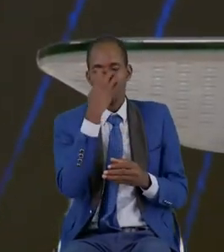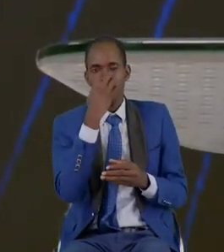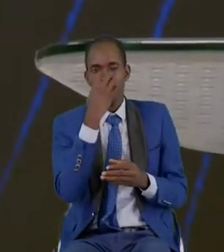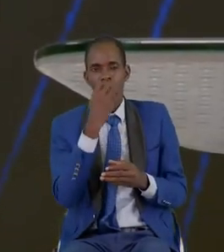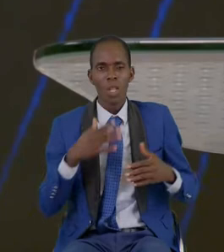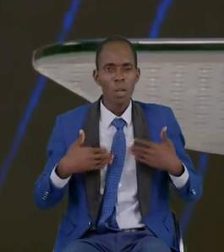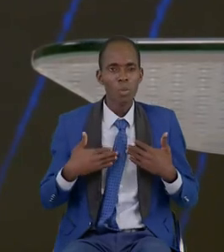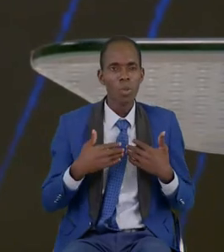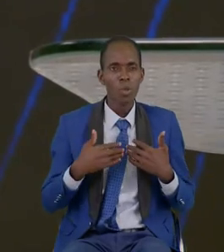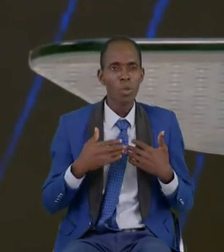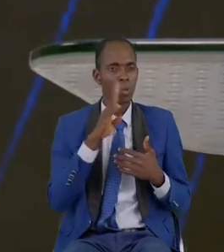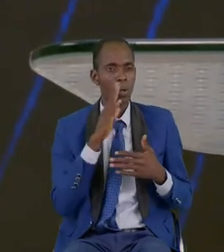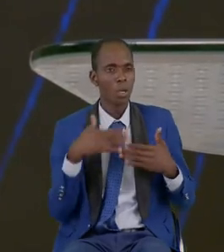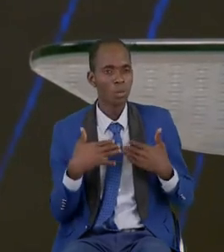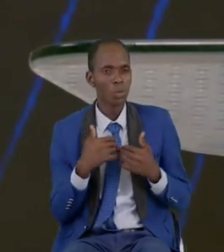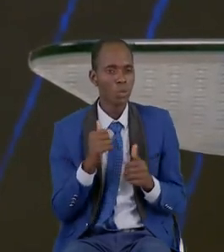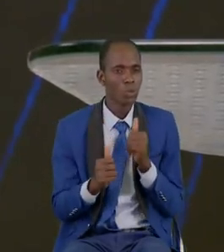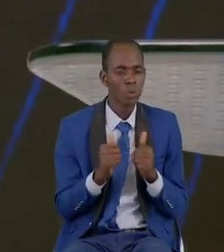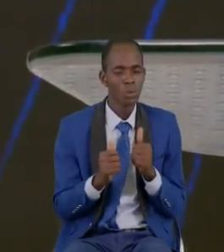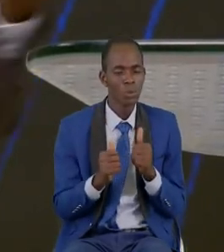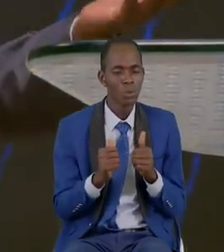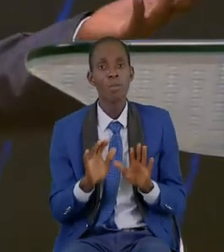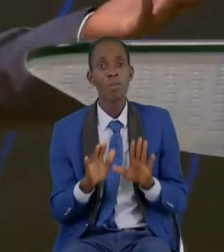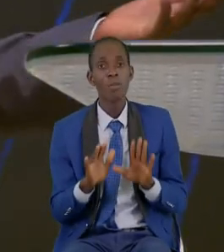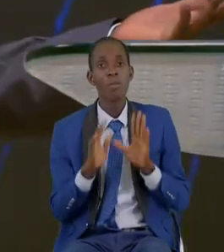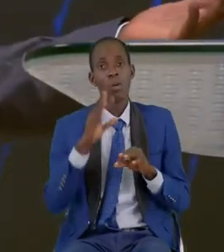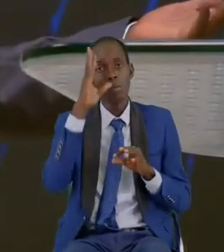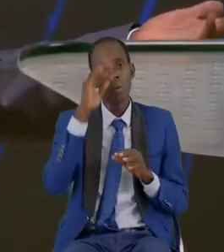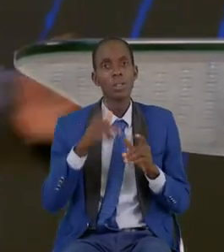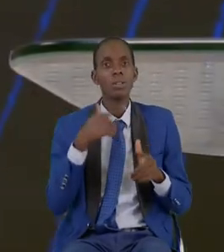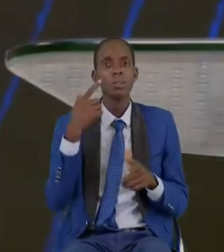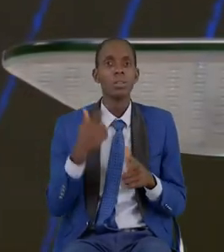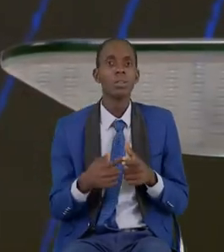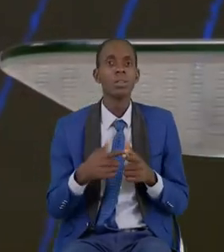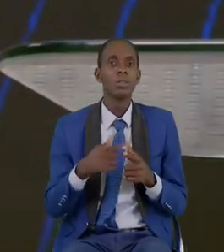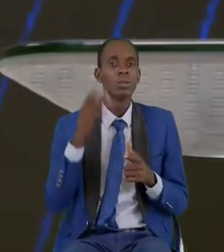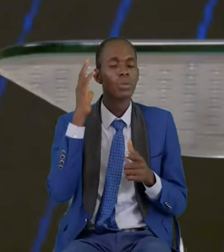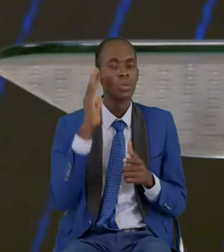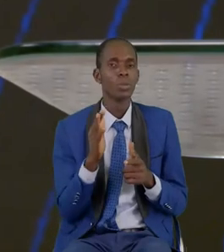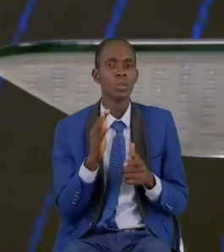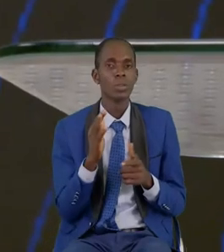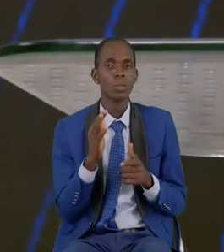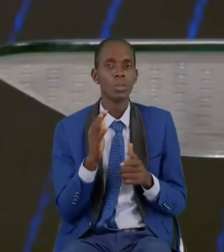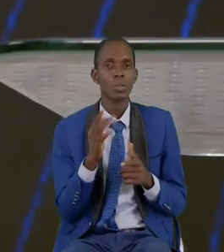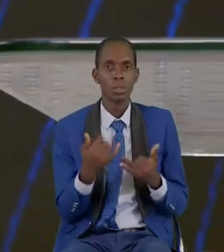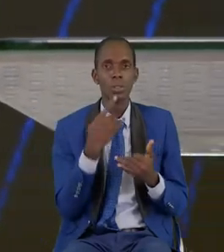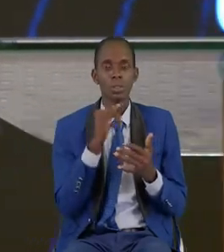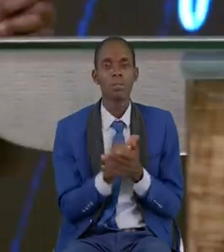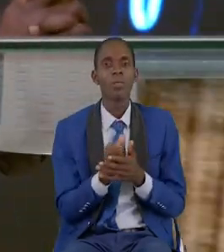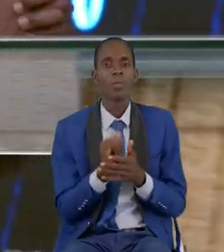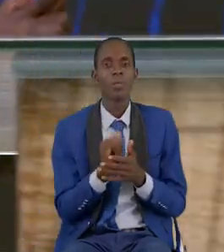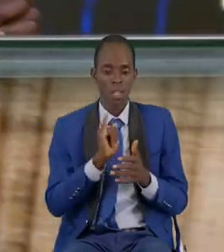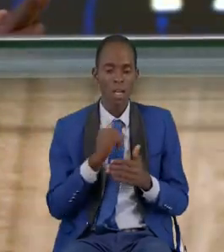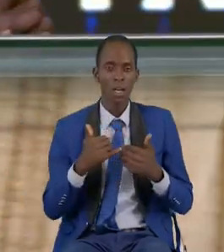will he reject? Fear of man. And then Saul had to say, "I have sinned, for I